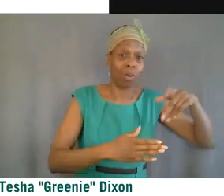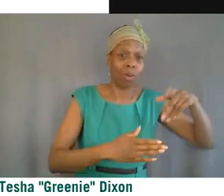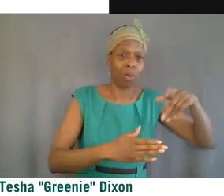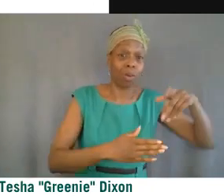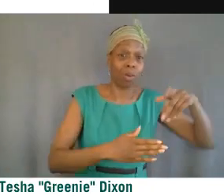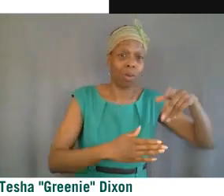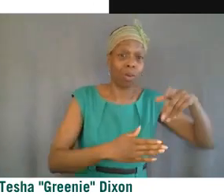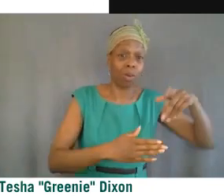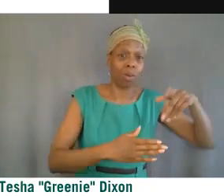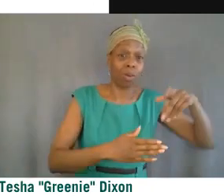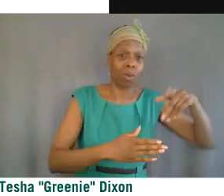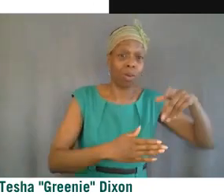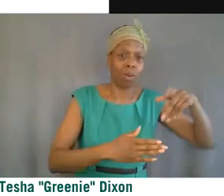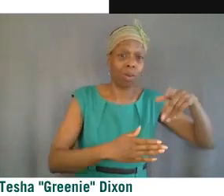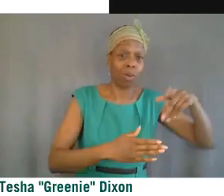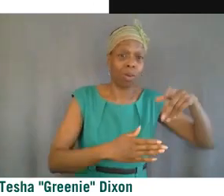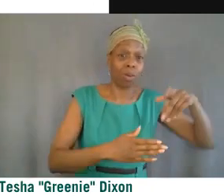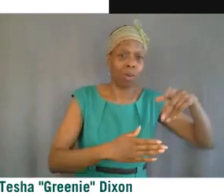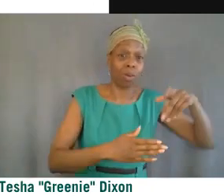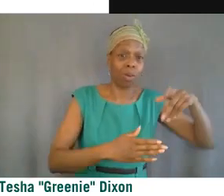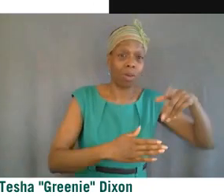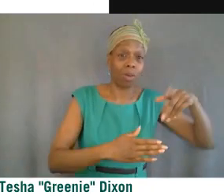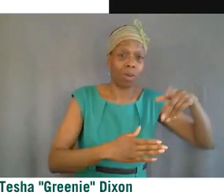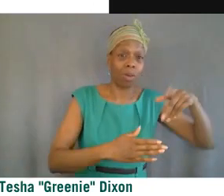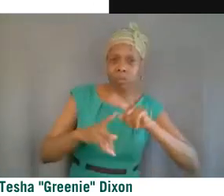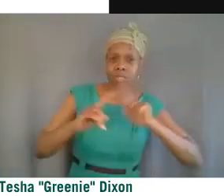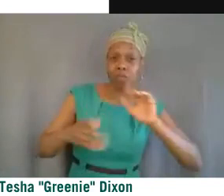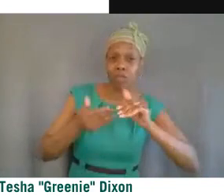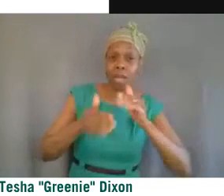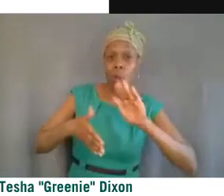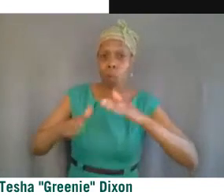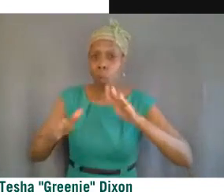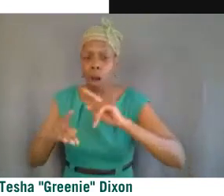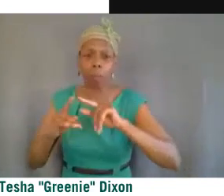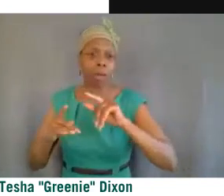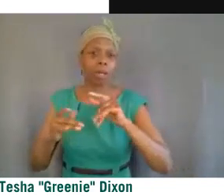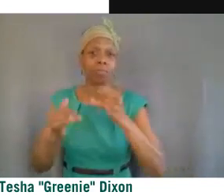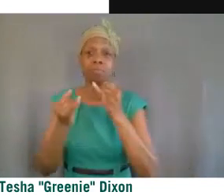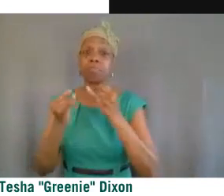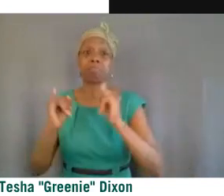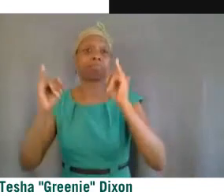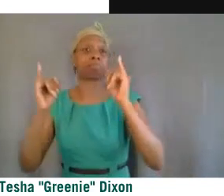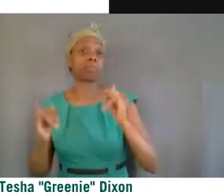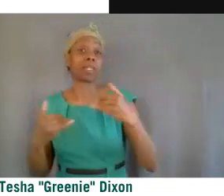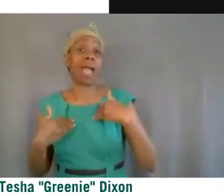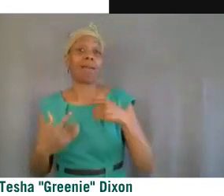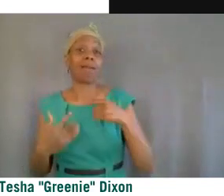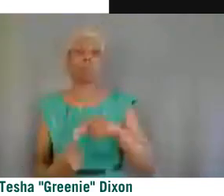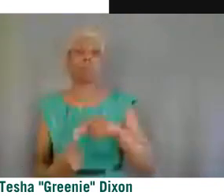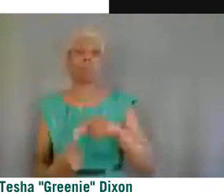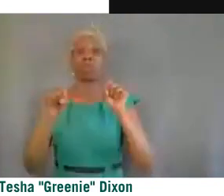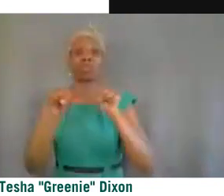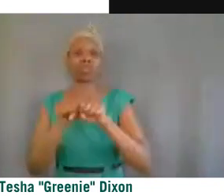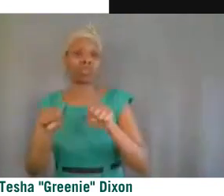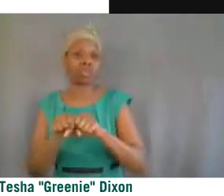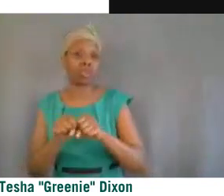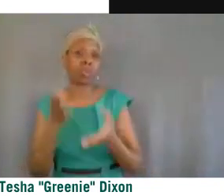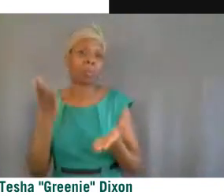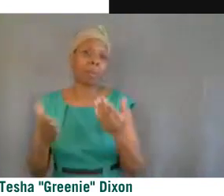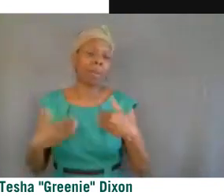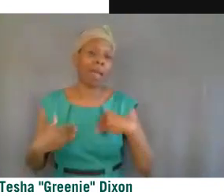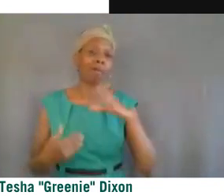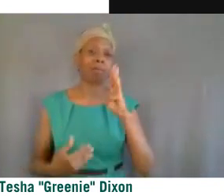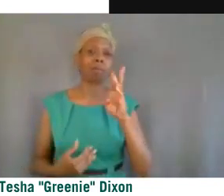walk, but be completely independent. Maybe they have a special shoe or a brace, but someone else